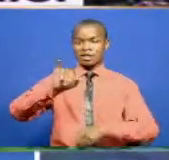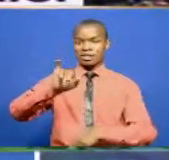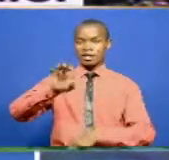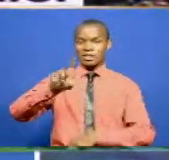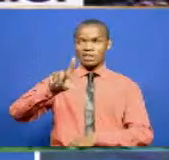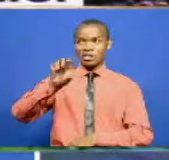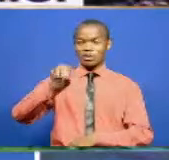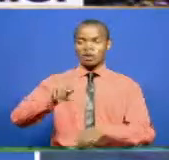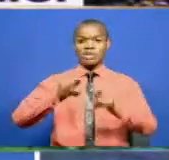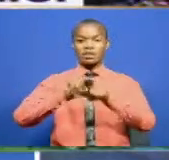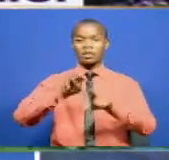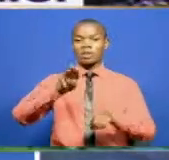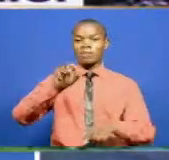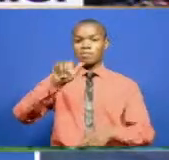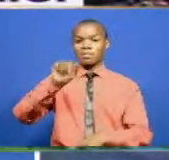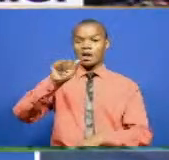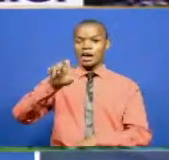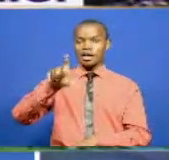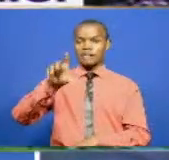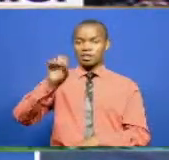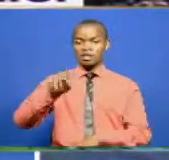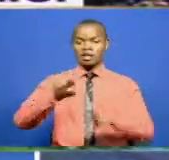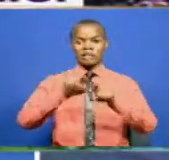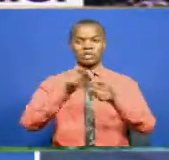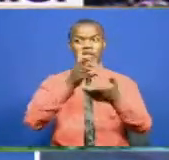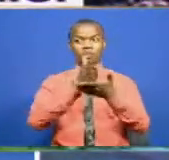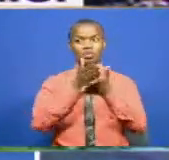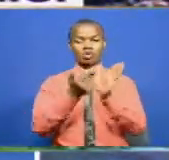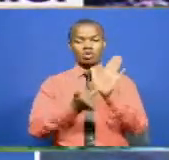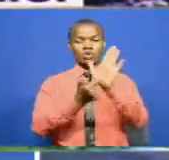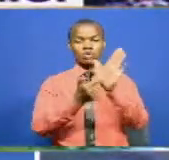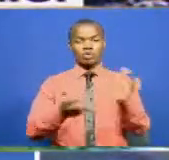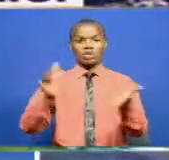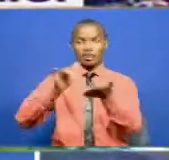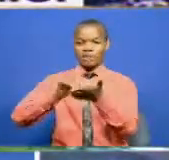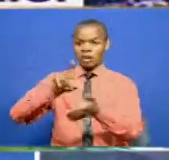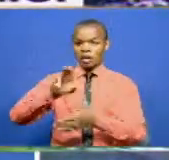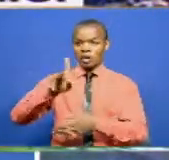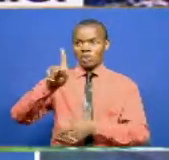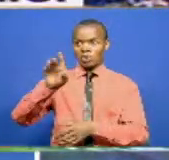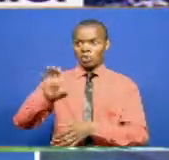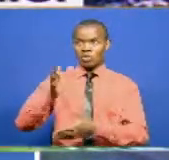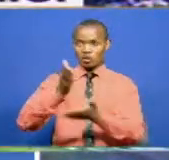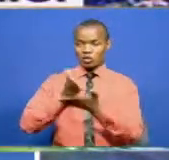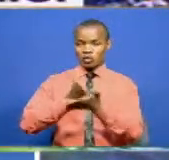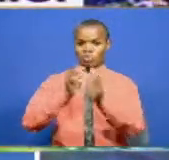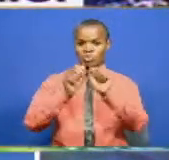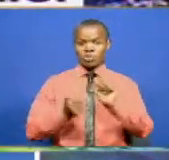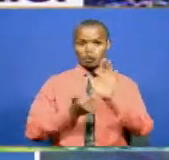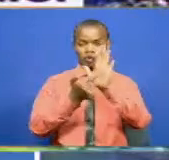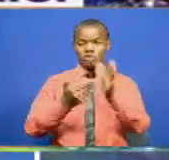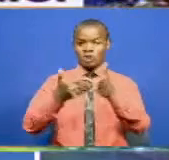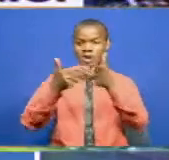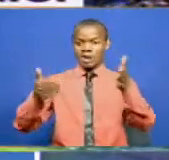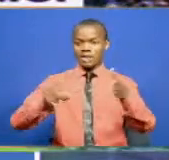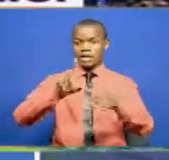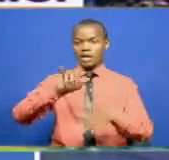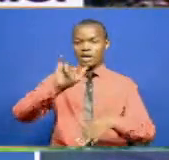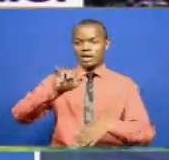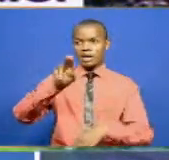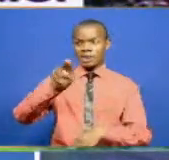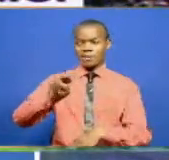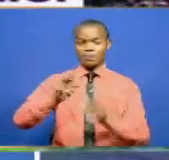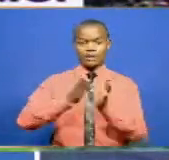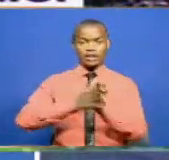coach Marcelo Bielsa has indicated that Luke Aling will deputise alongside Liam Cooper while